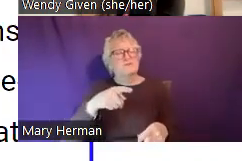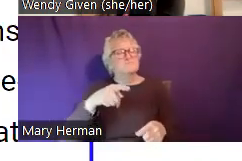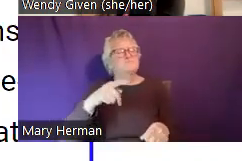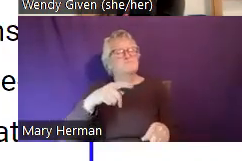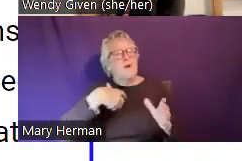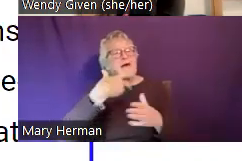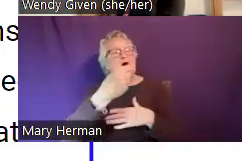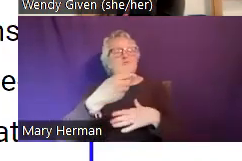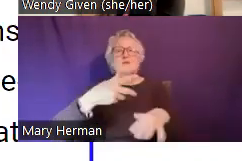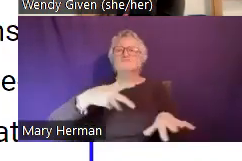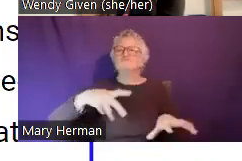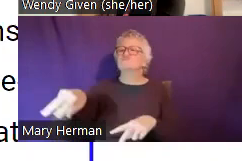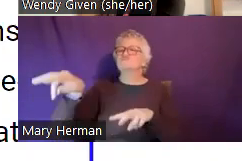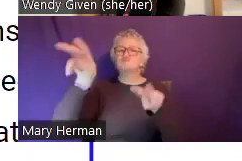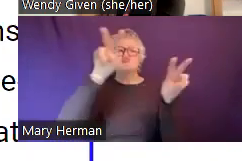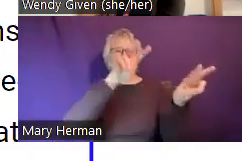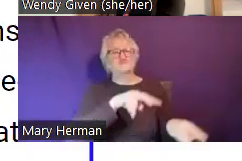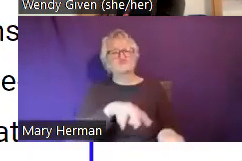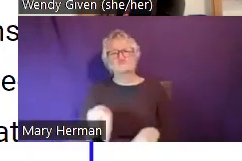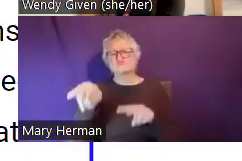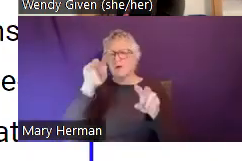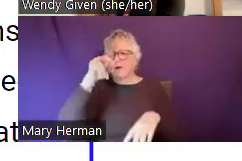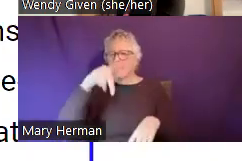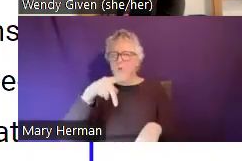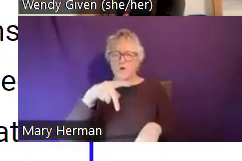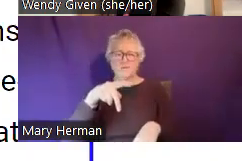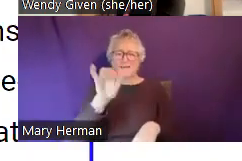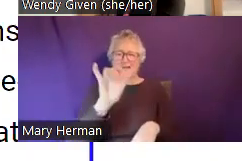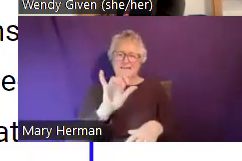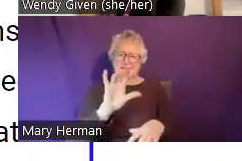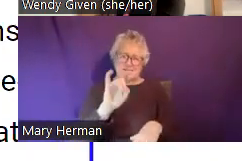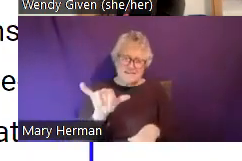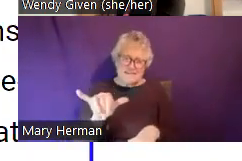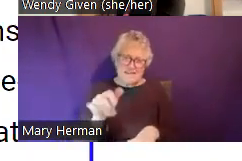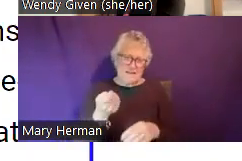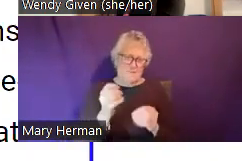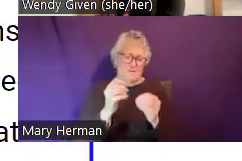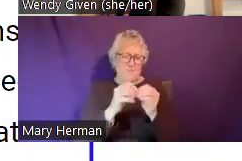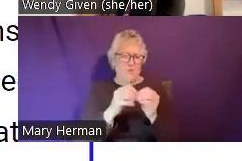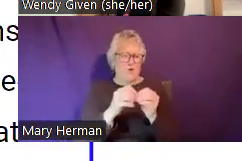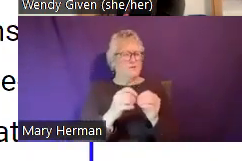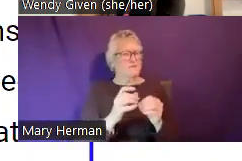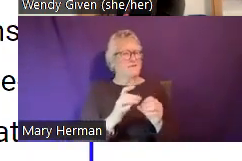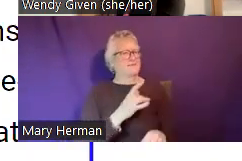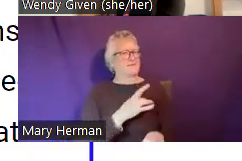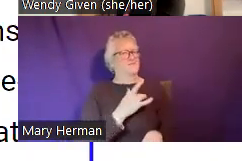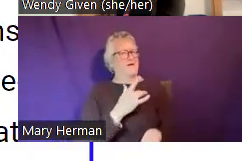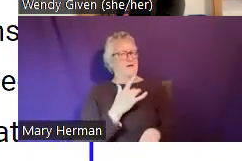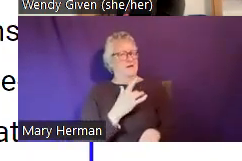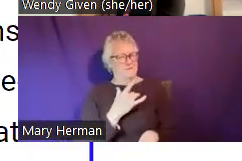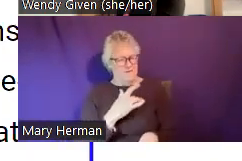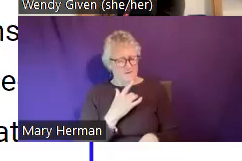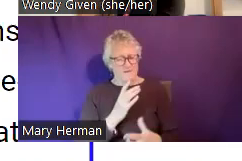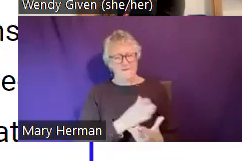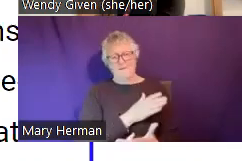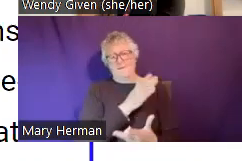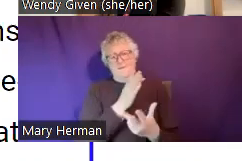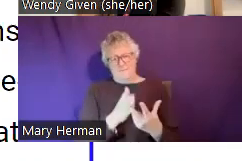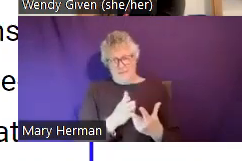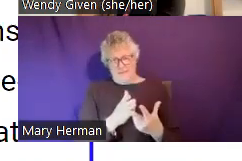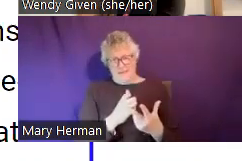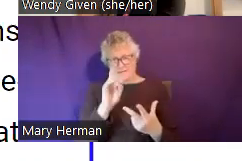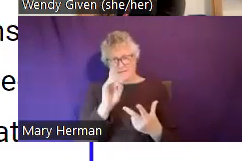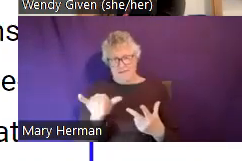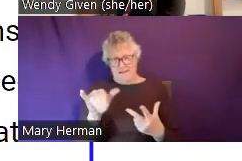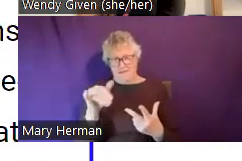really reflect on day 1 and work on a presentation for day 3, which will be an